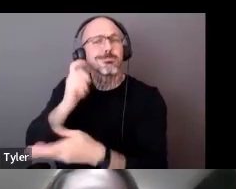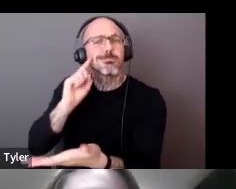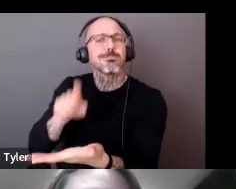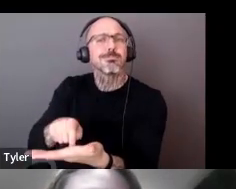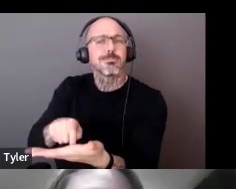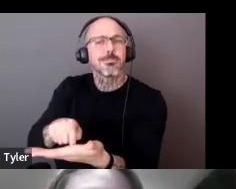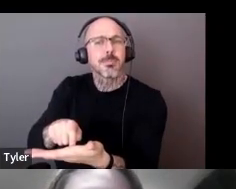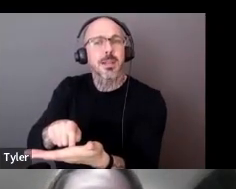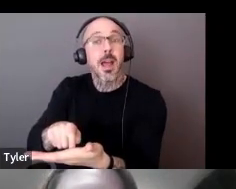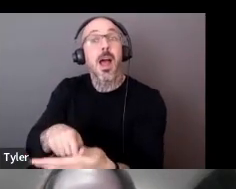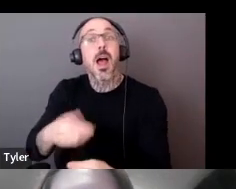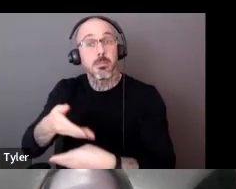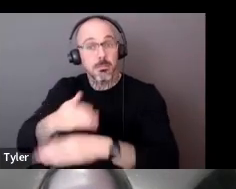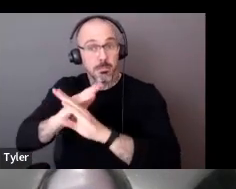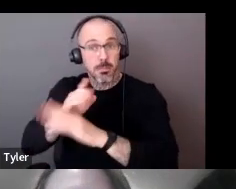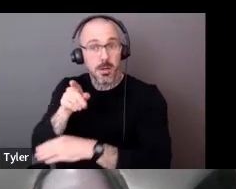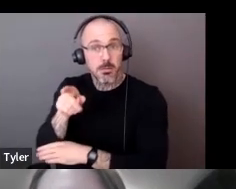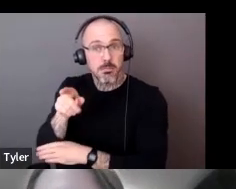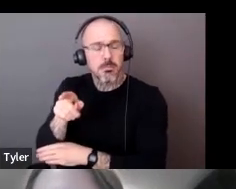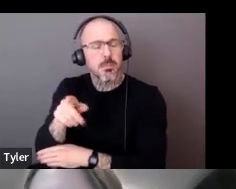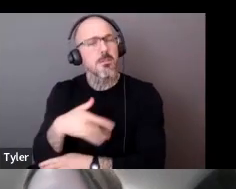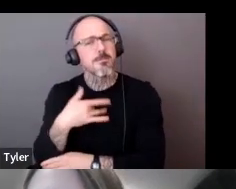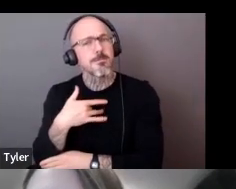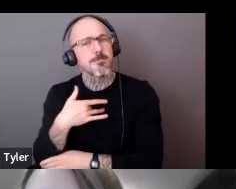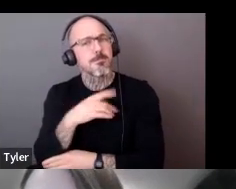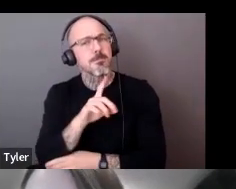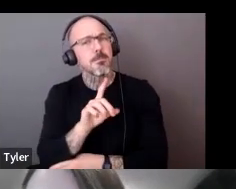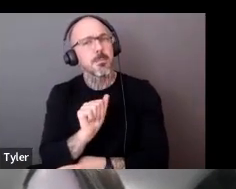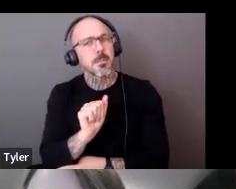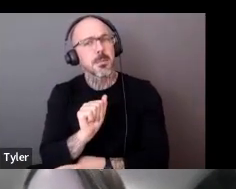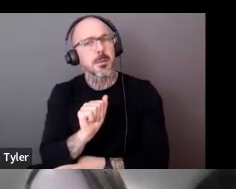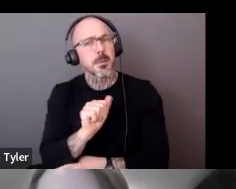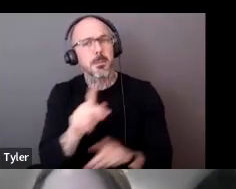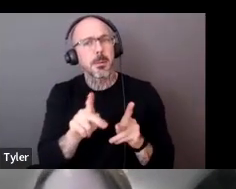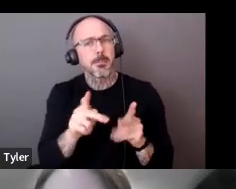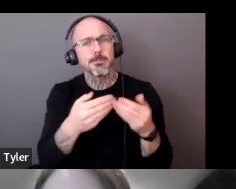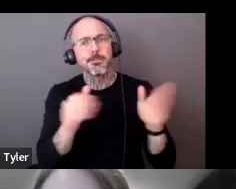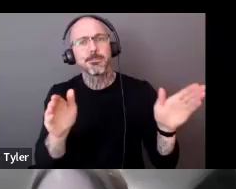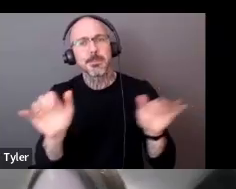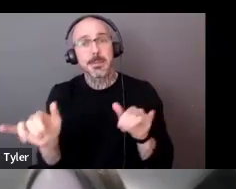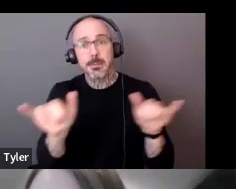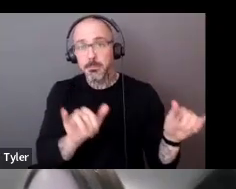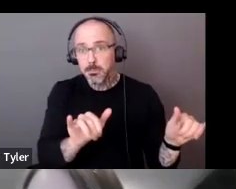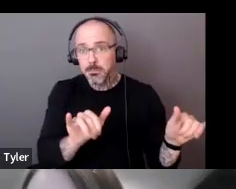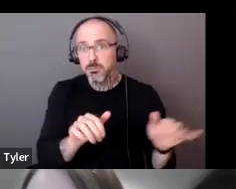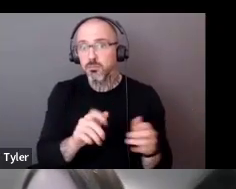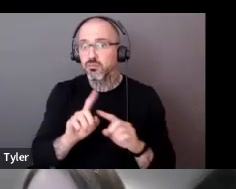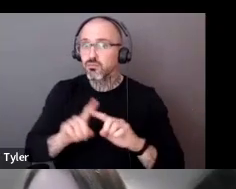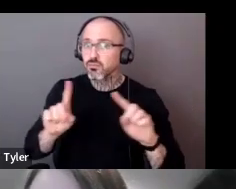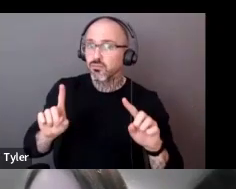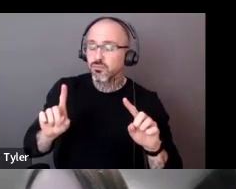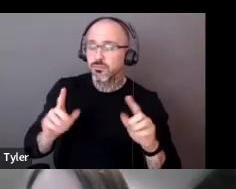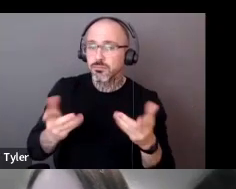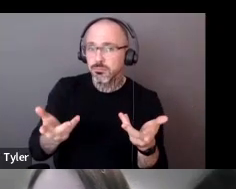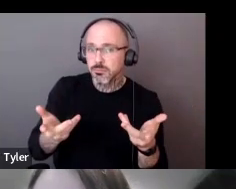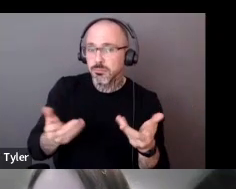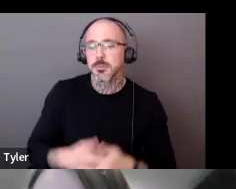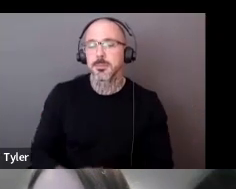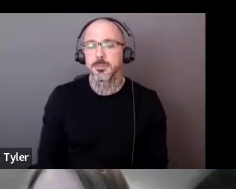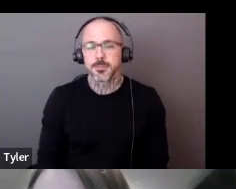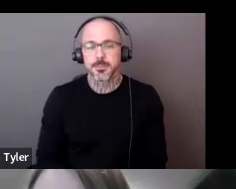to barriers people with disabilities face in other types of jobs? When artists